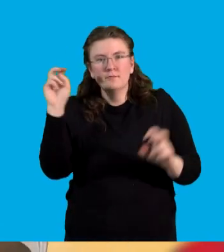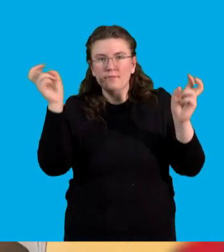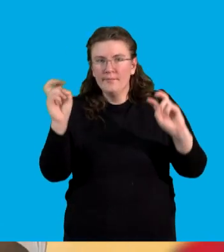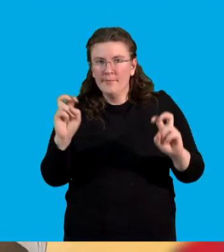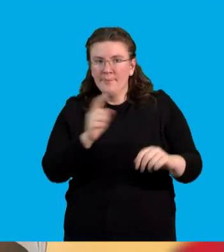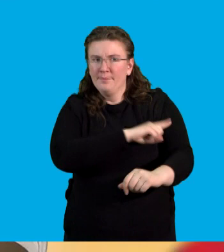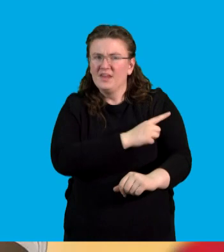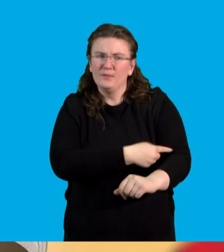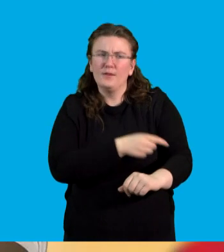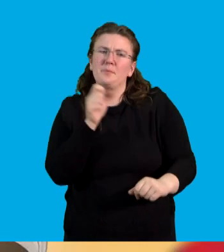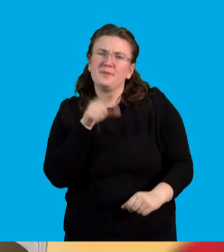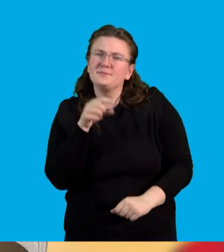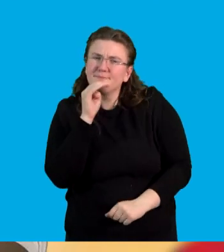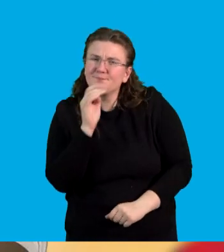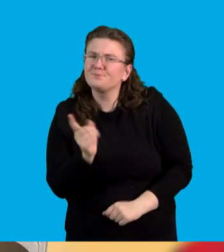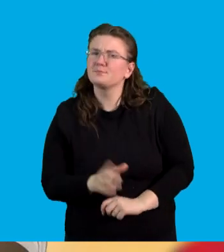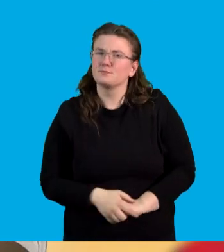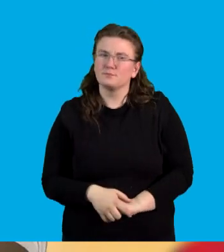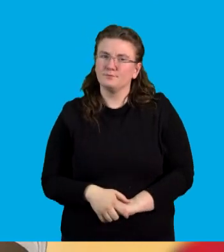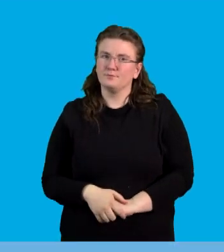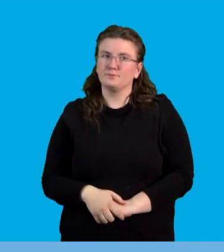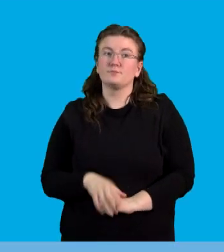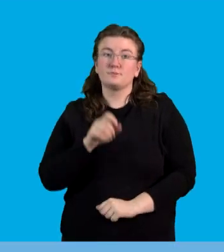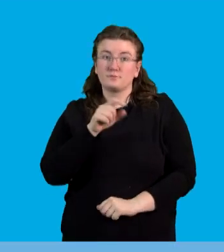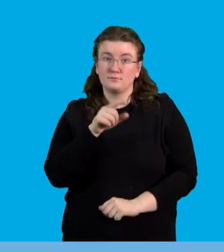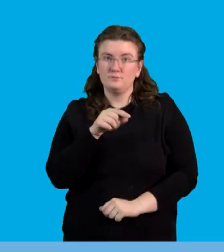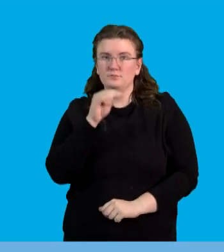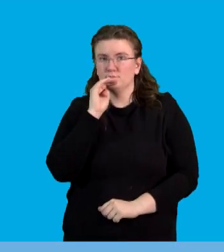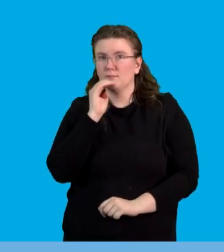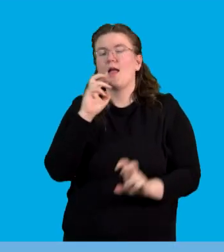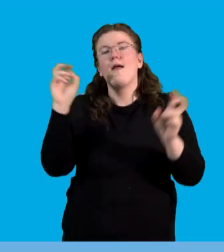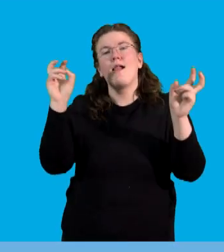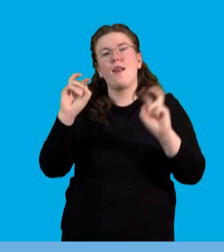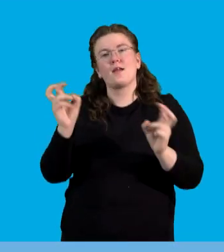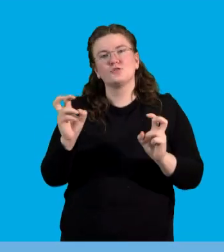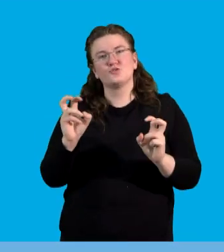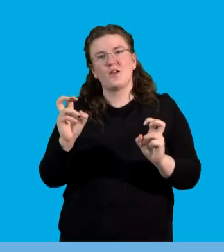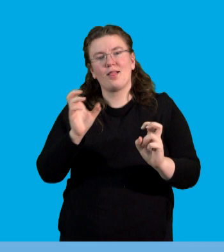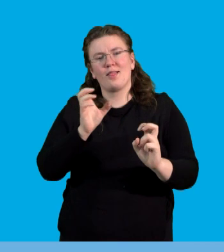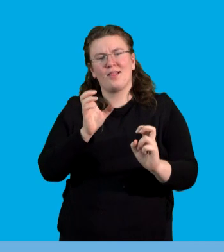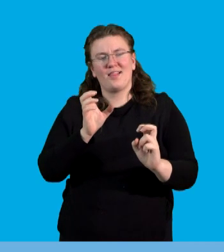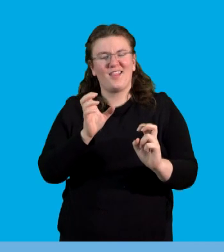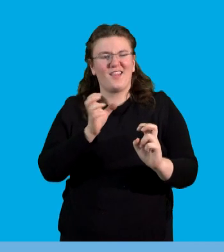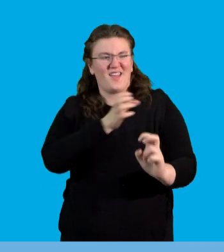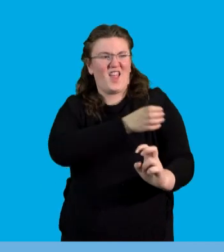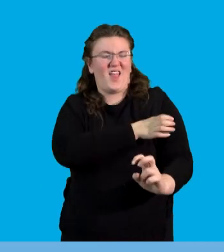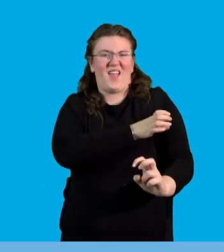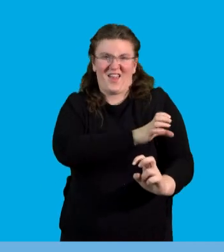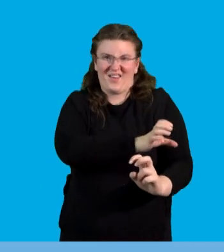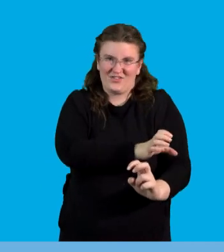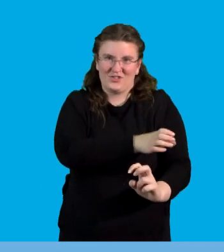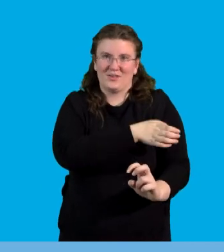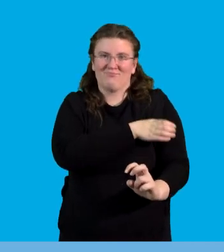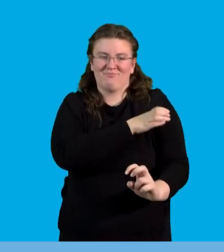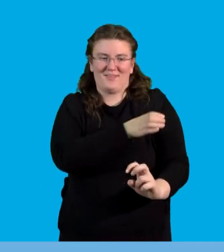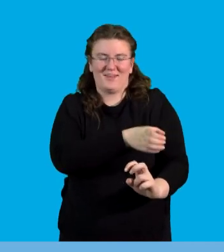power. So electrical power refers to the rate of electrical energy that is supplied. So basically, electrical power refers to